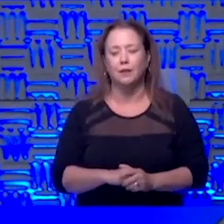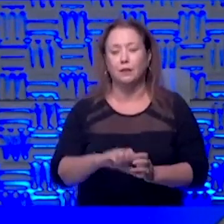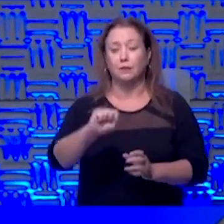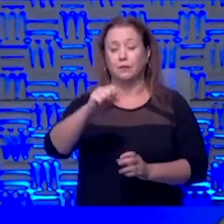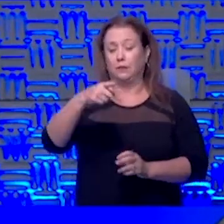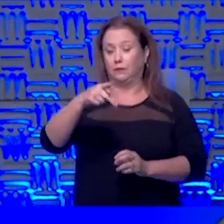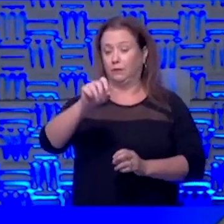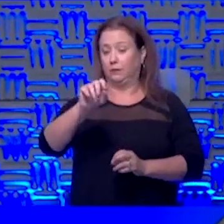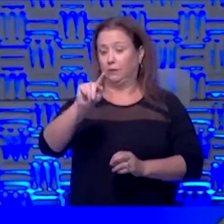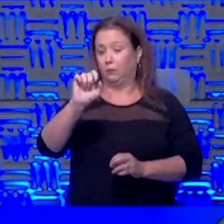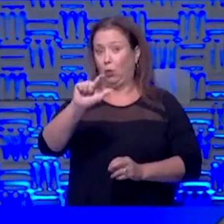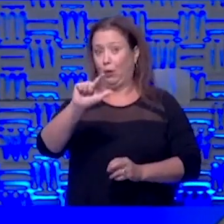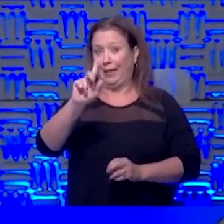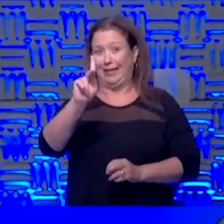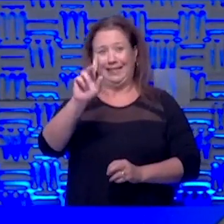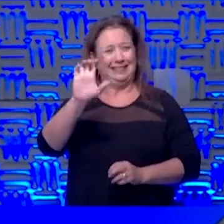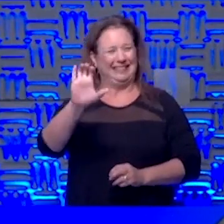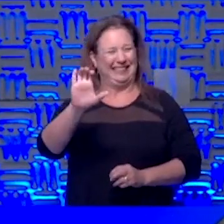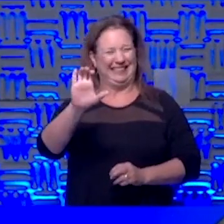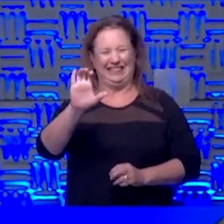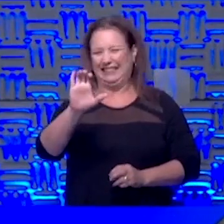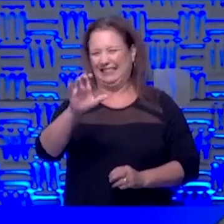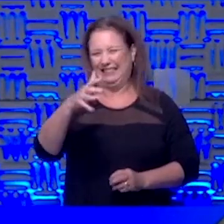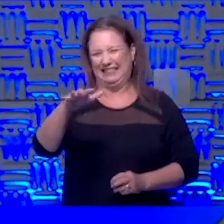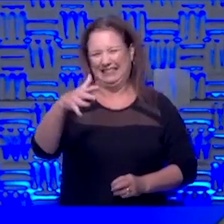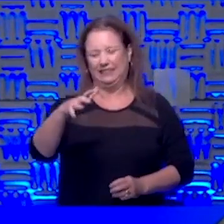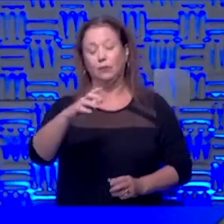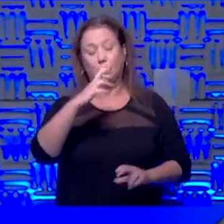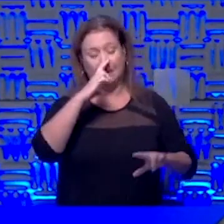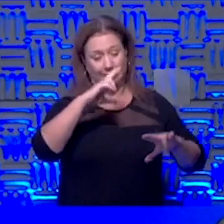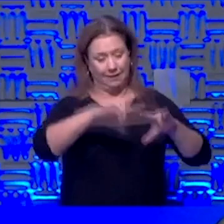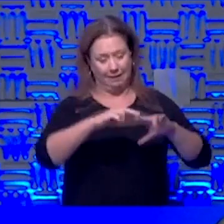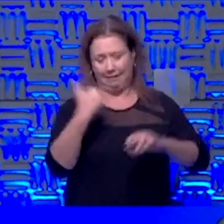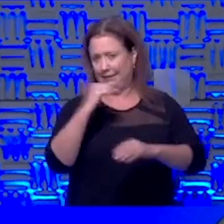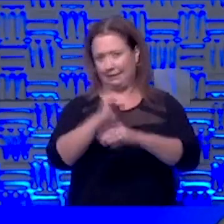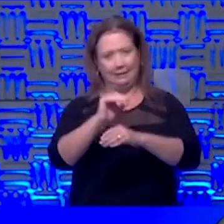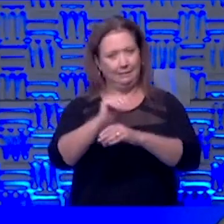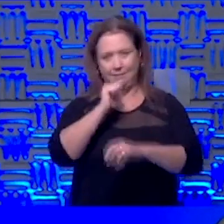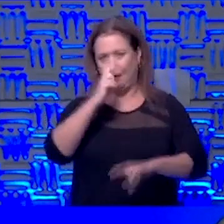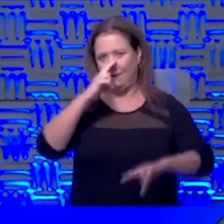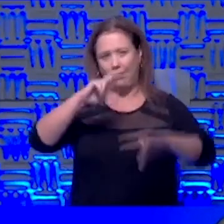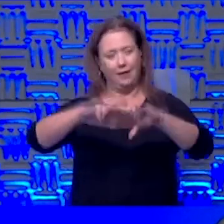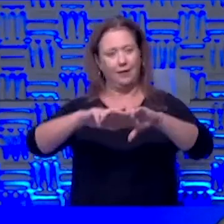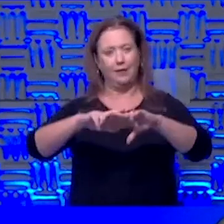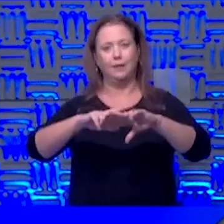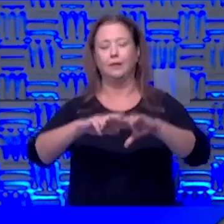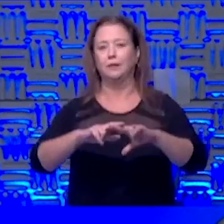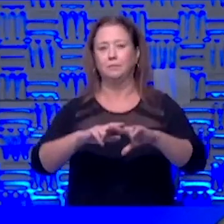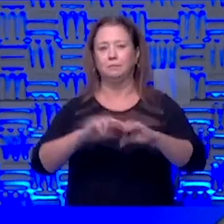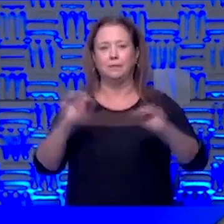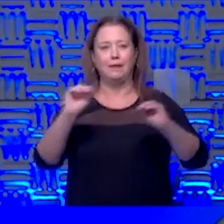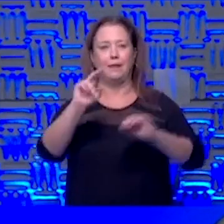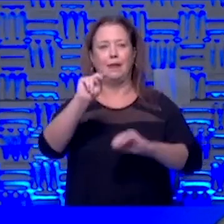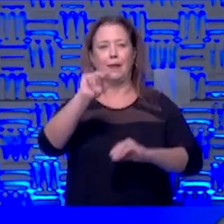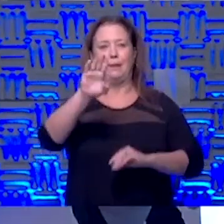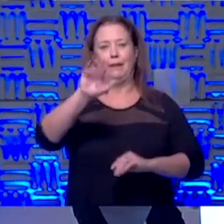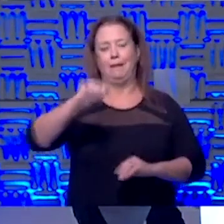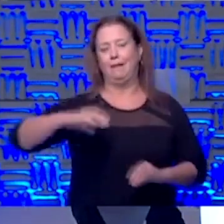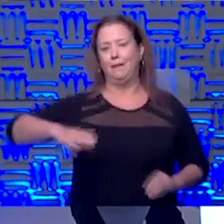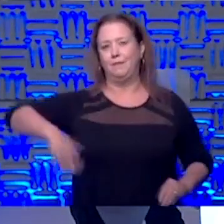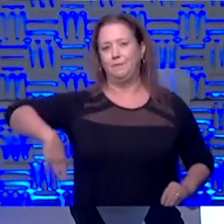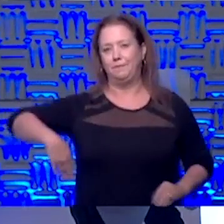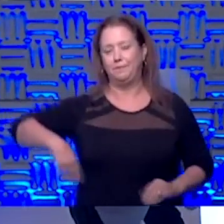sporting as well. Yeah, that didn't go so well last night. Which was fun, but last night it wasn't so fun. Yeah, it wasn't. And then so I haven't good. watched any of the NBA yet.